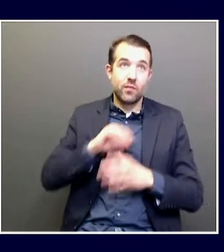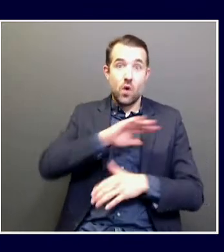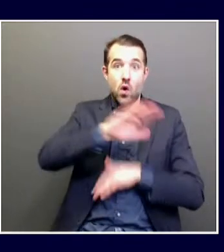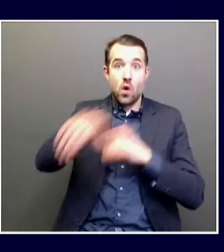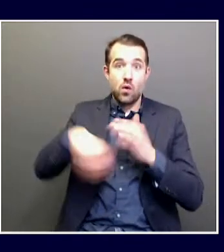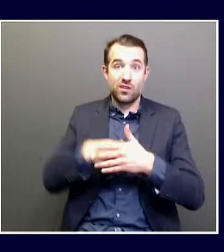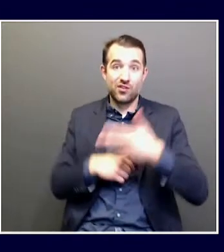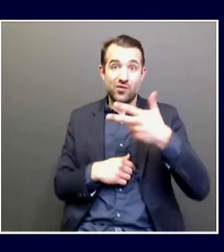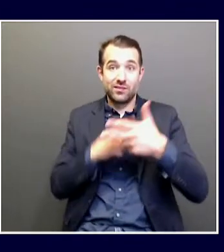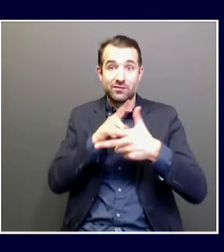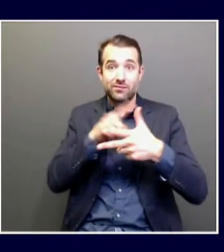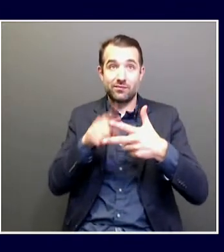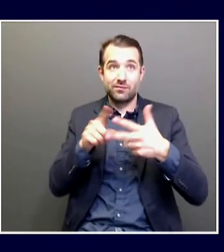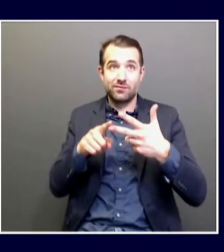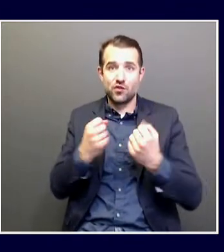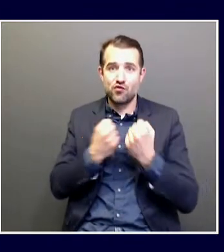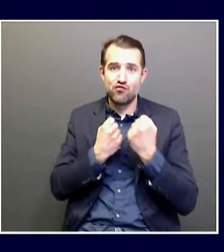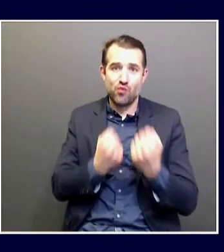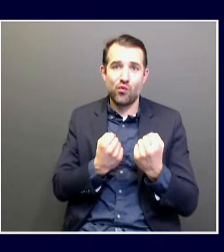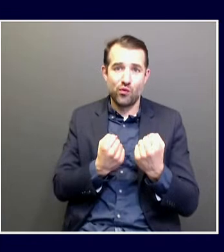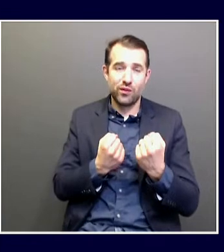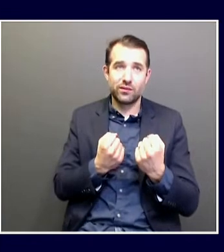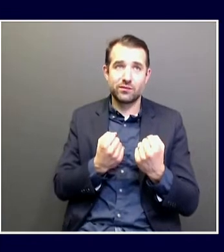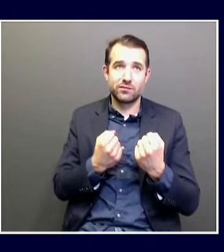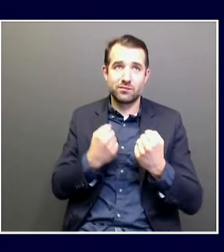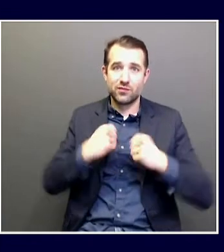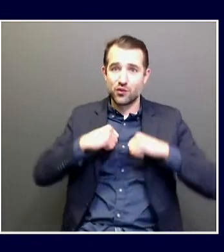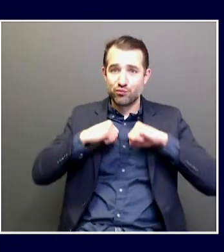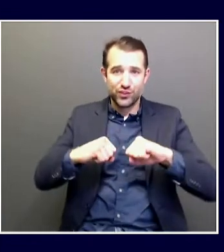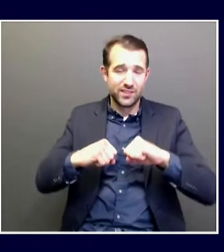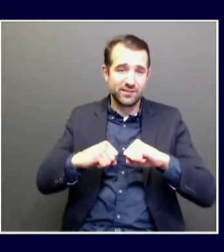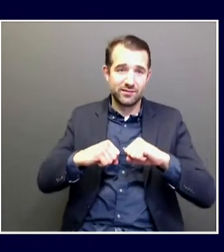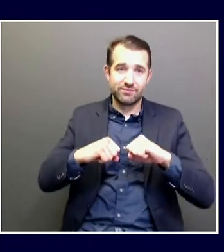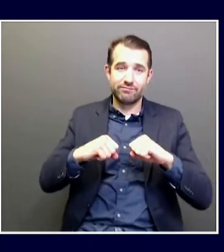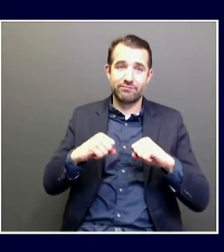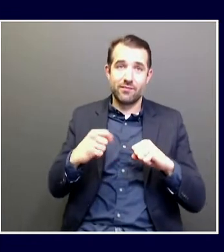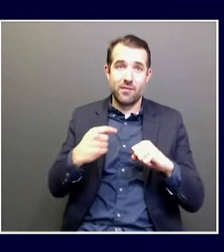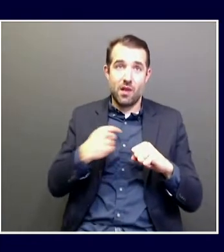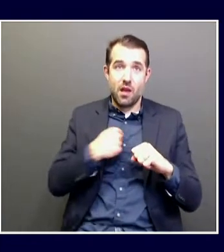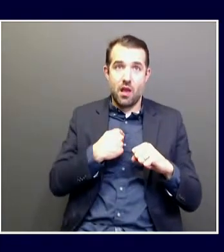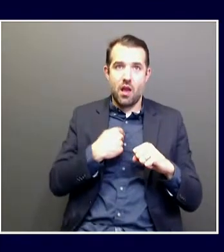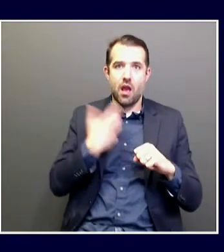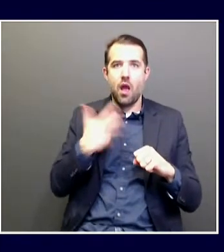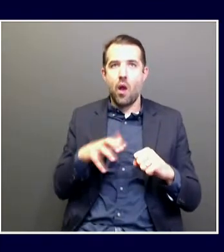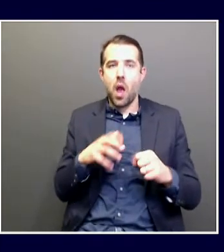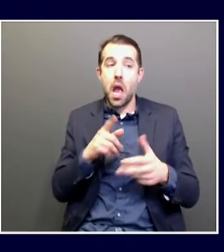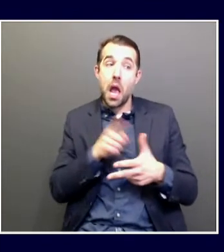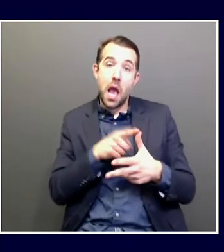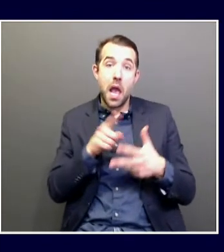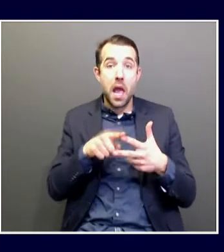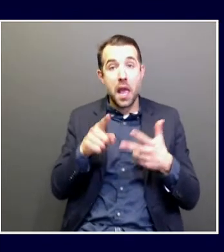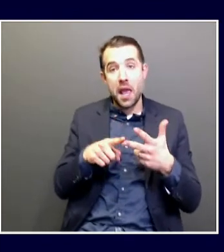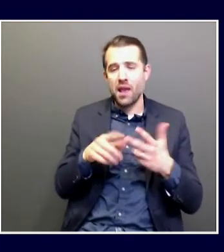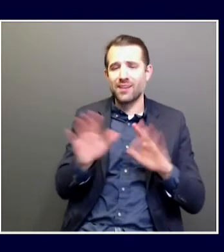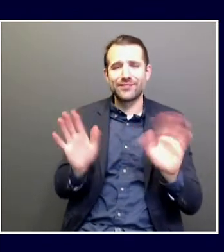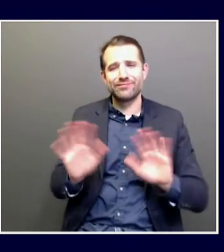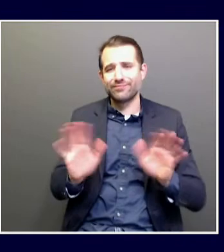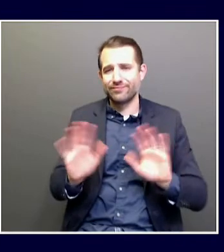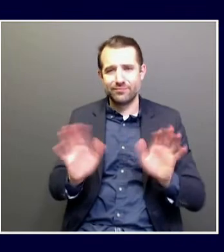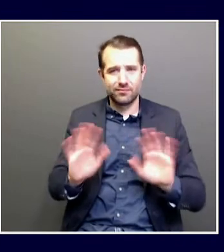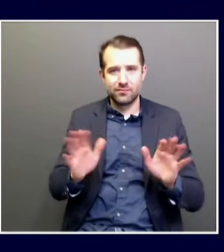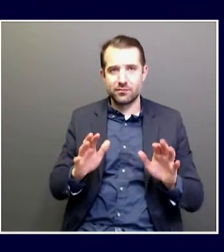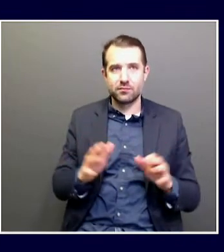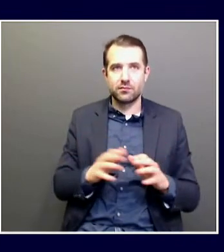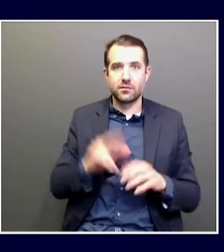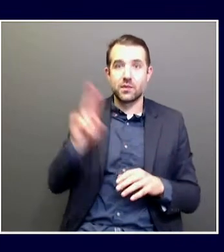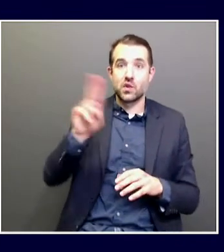draw strong distinctions between those. However, late last week, the US CDC, after reviewing their advisory committee,